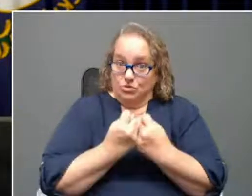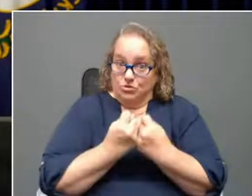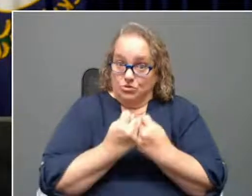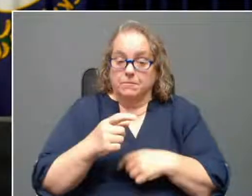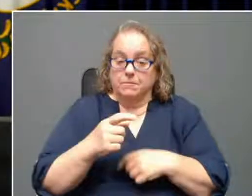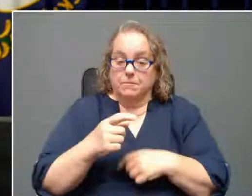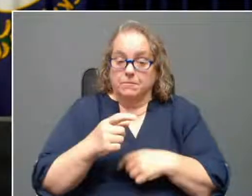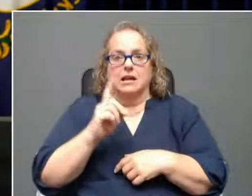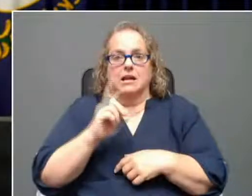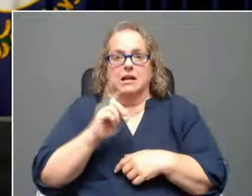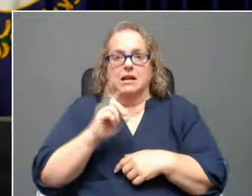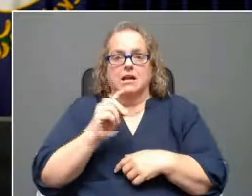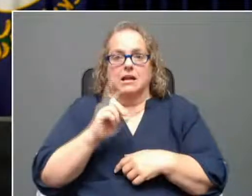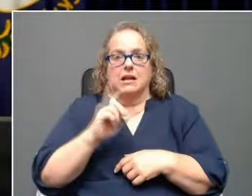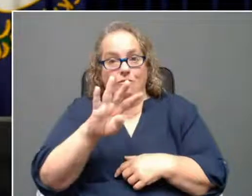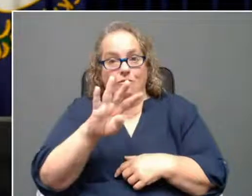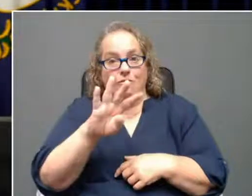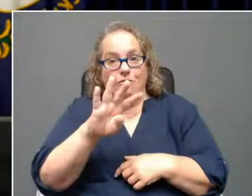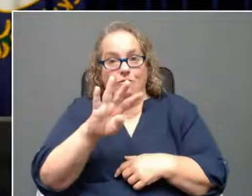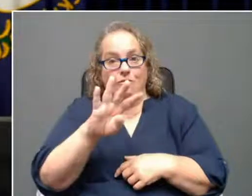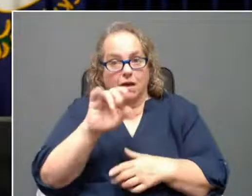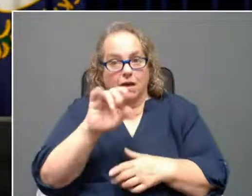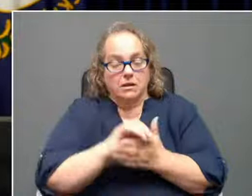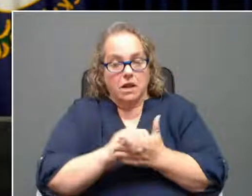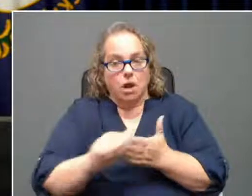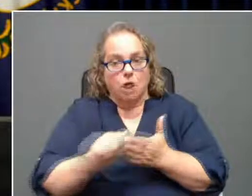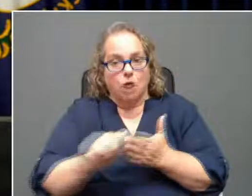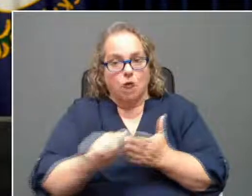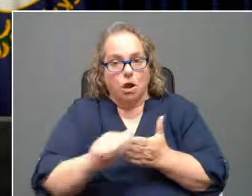cities in discretionary emergency aid and rural